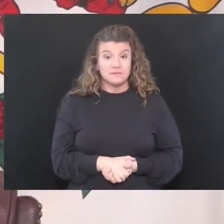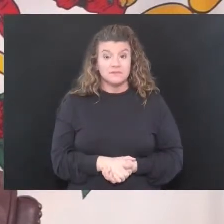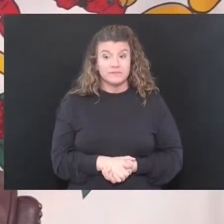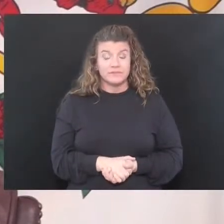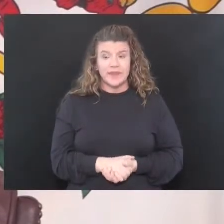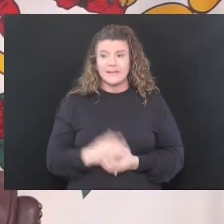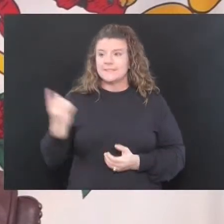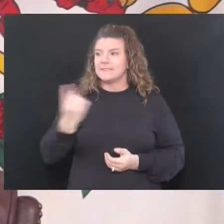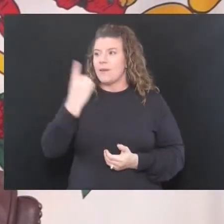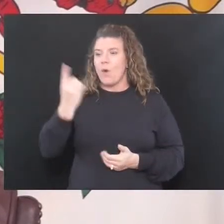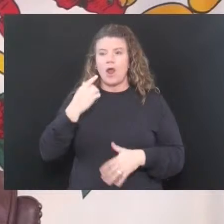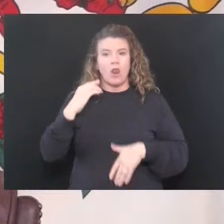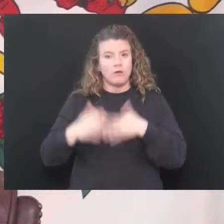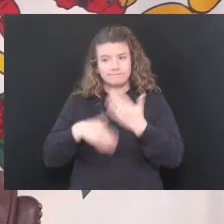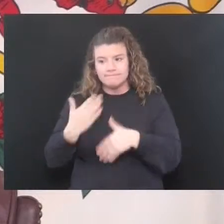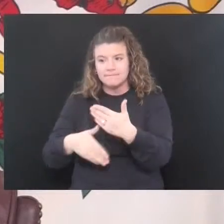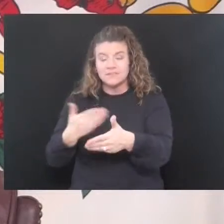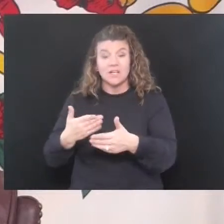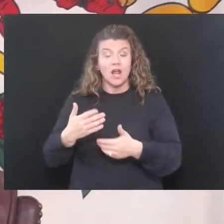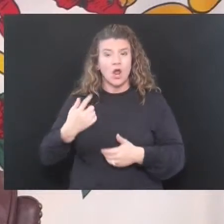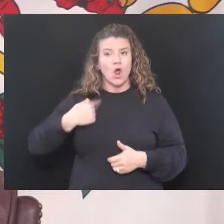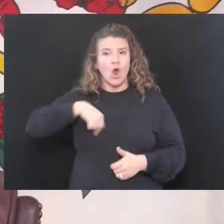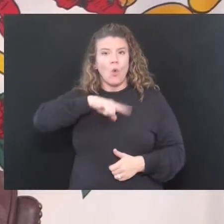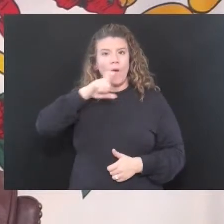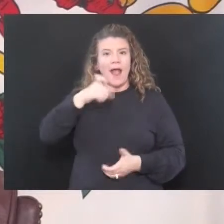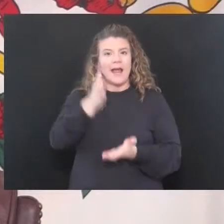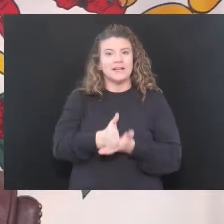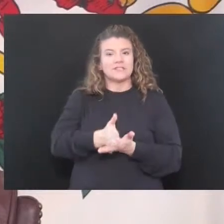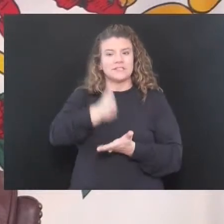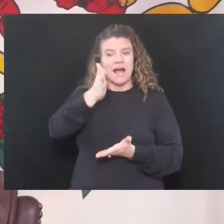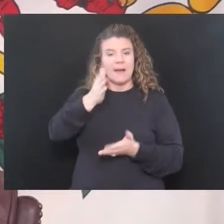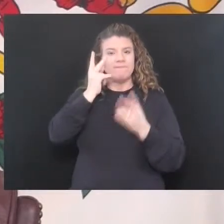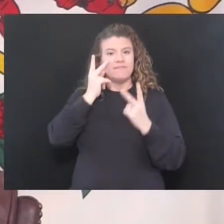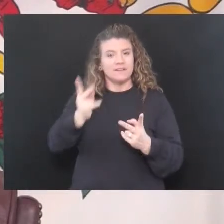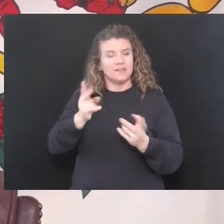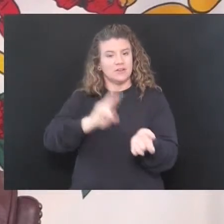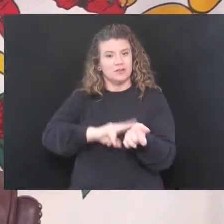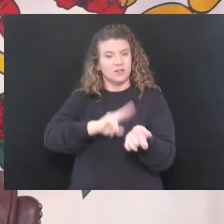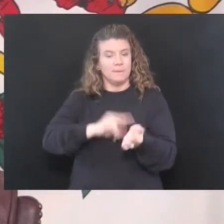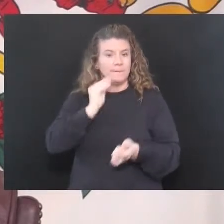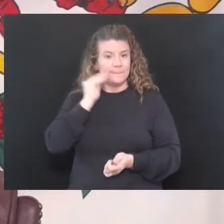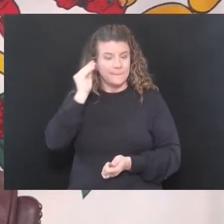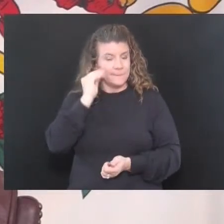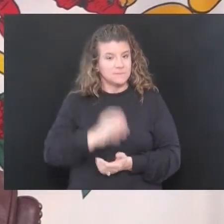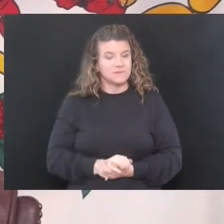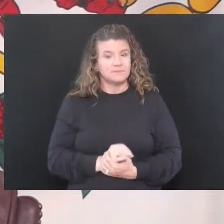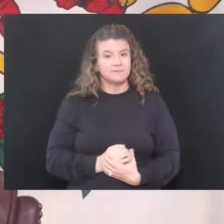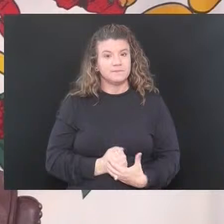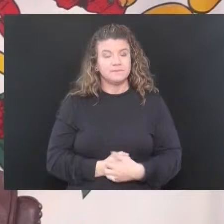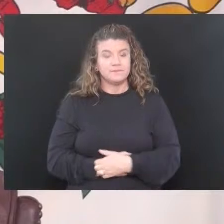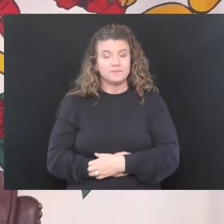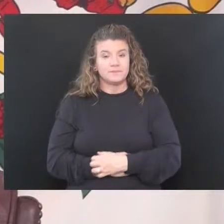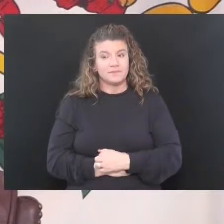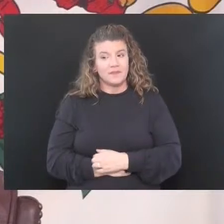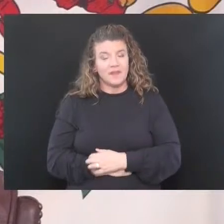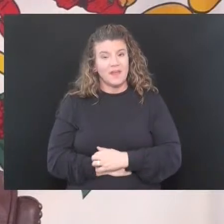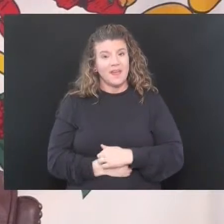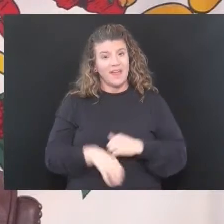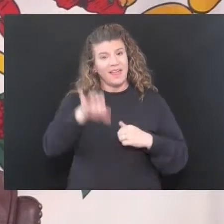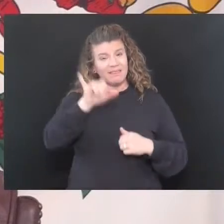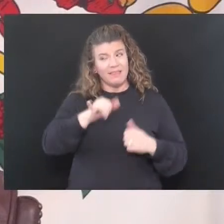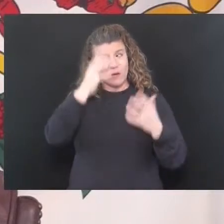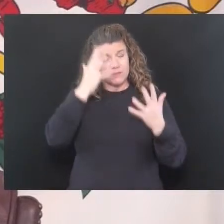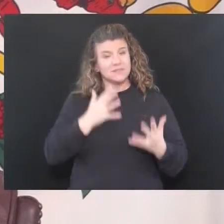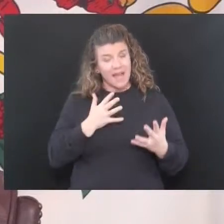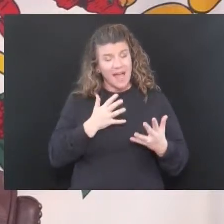Somewhere along the way there, we absolutely had to stop visitation to our nursing homes. And it was sad,